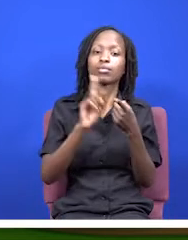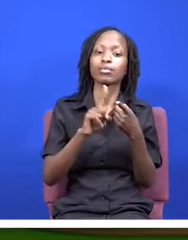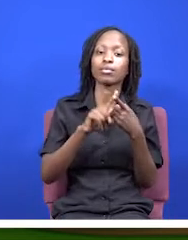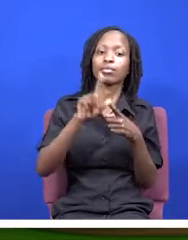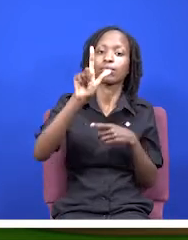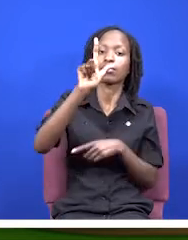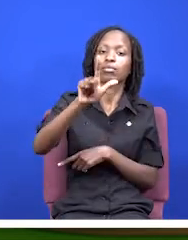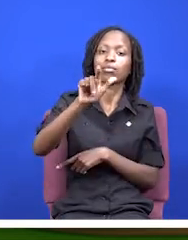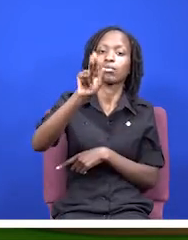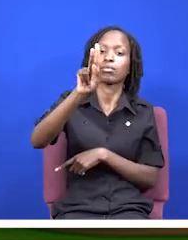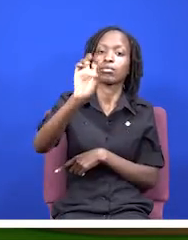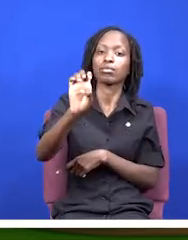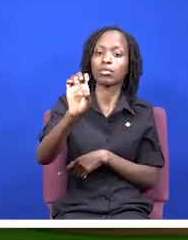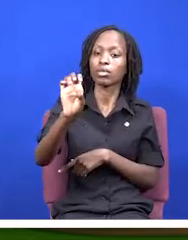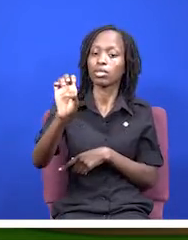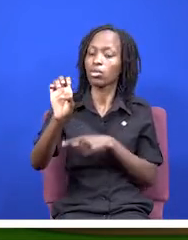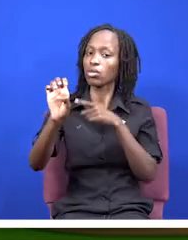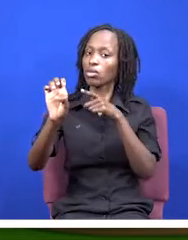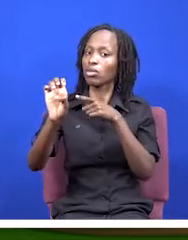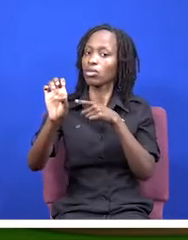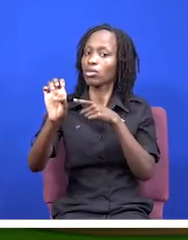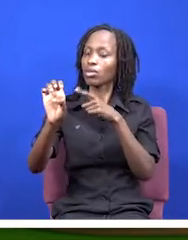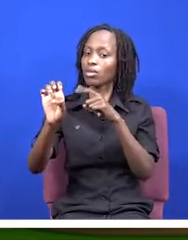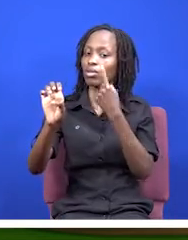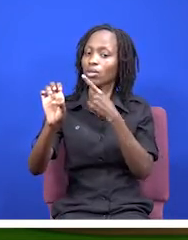have one person called Luke. And